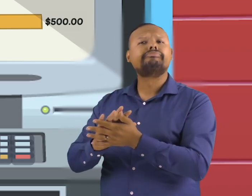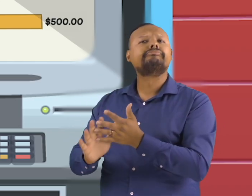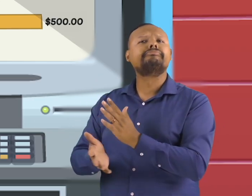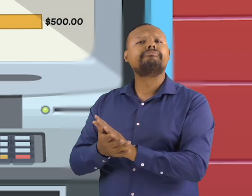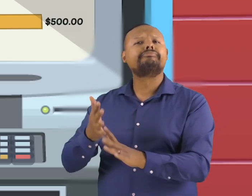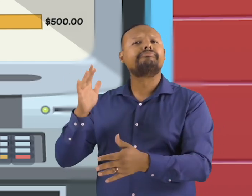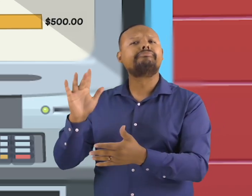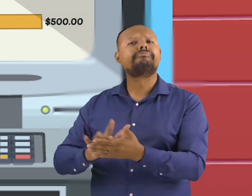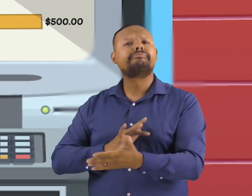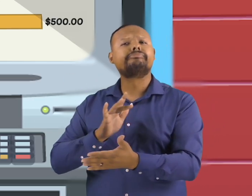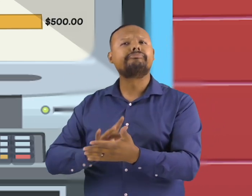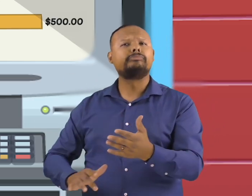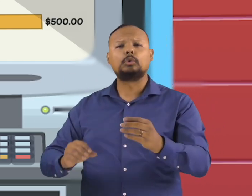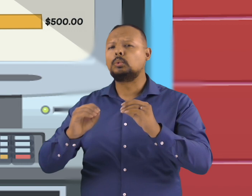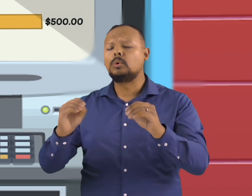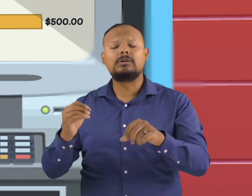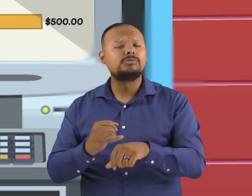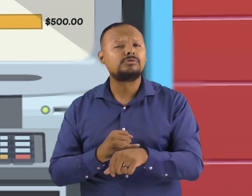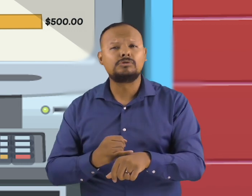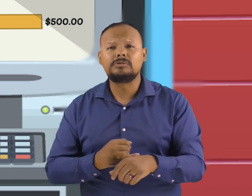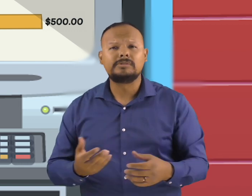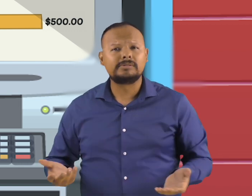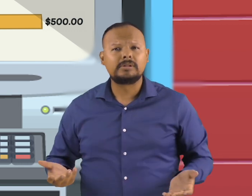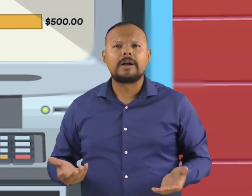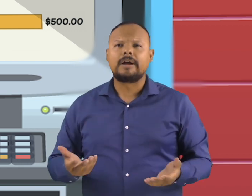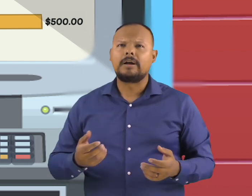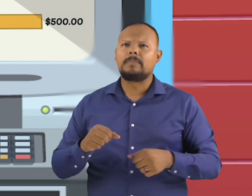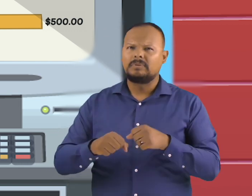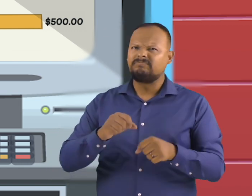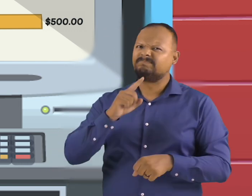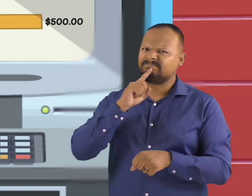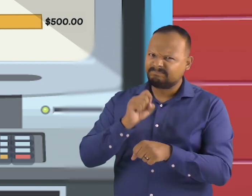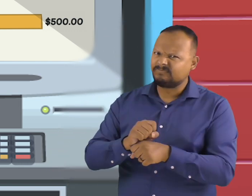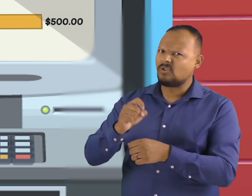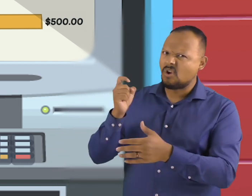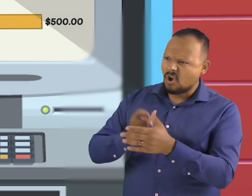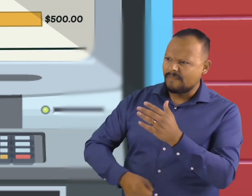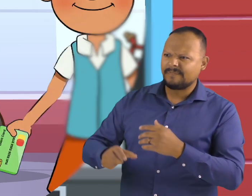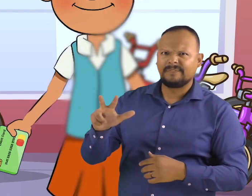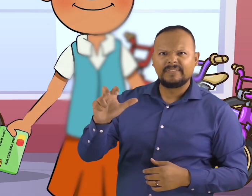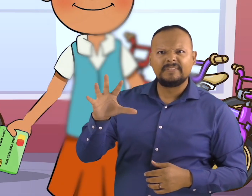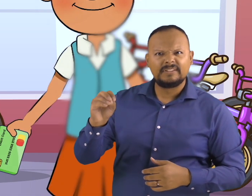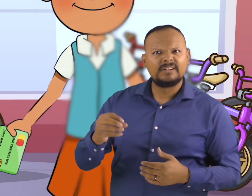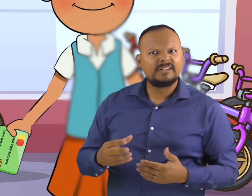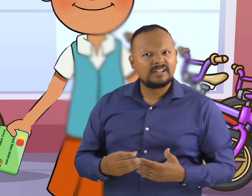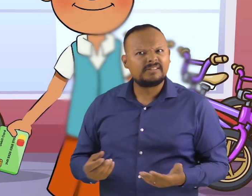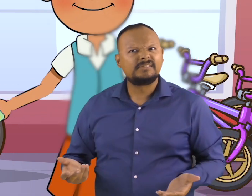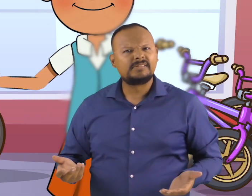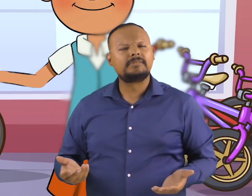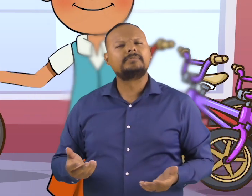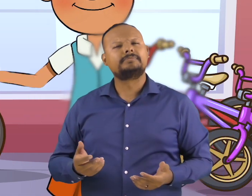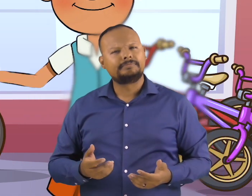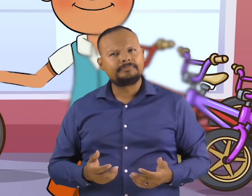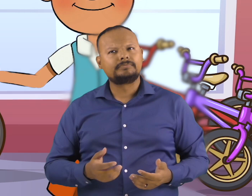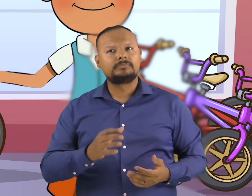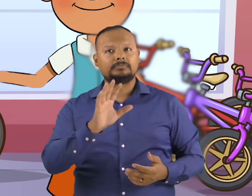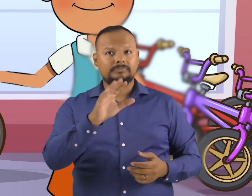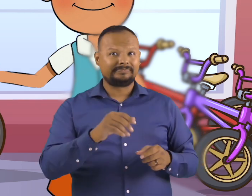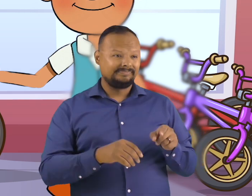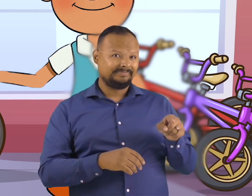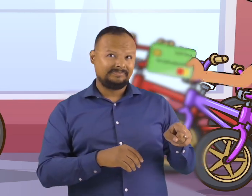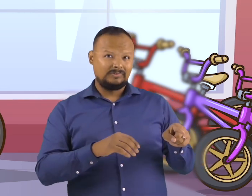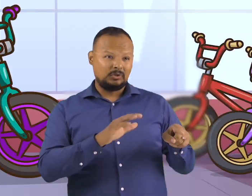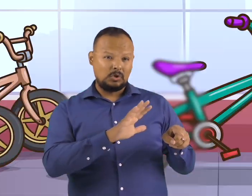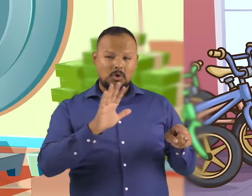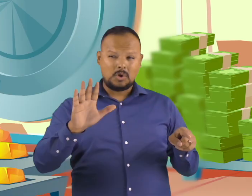looks at her checking account and realizes that she has 500 she could pay for her new bike using her